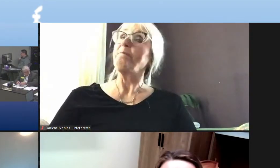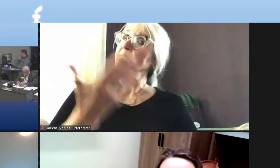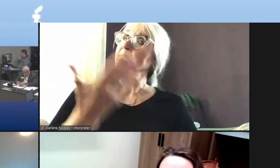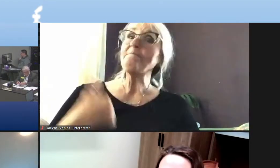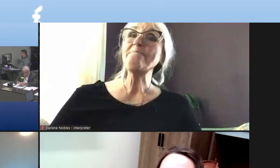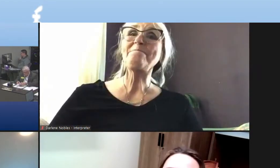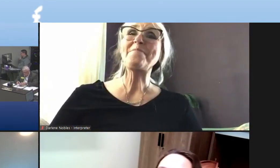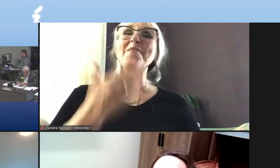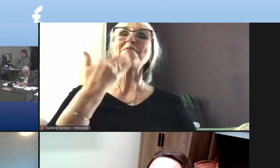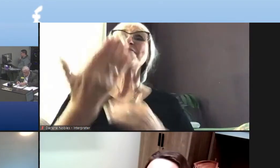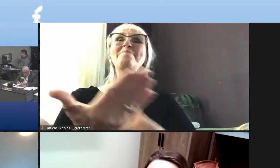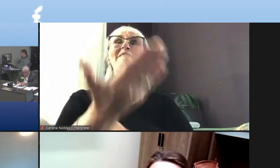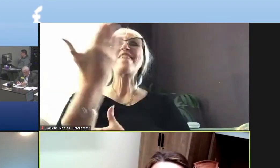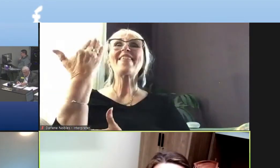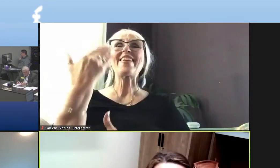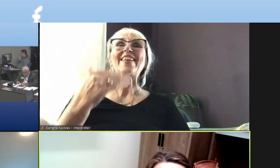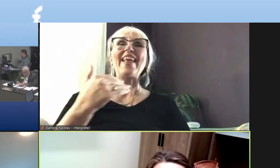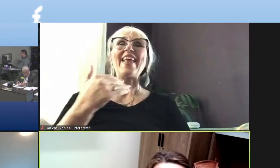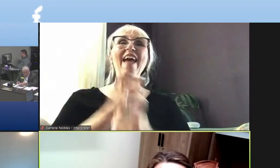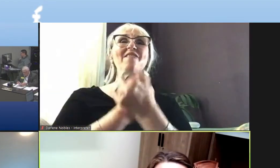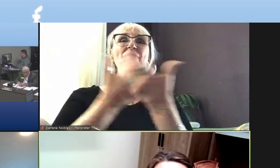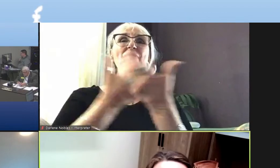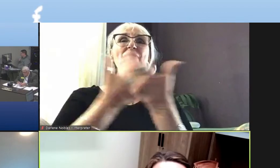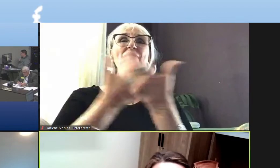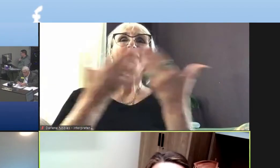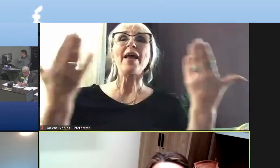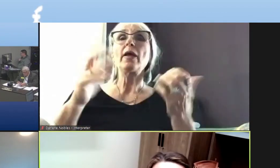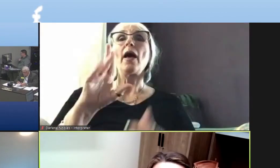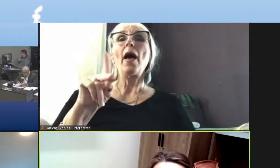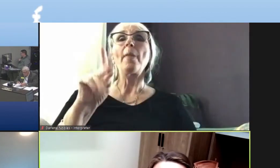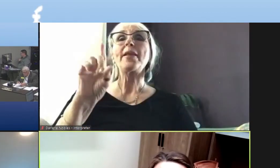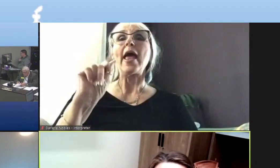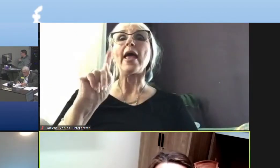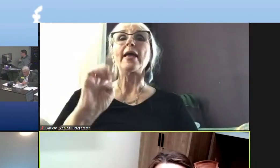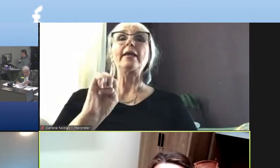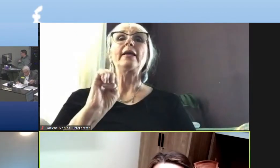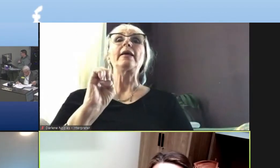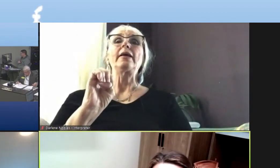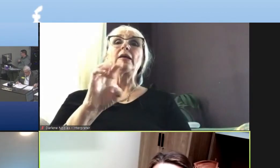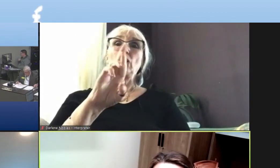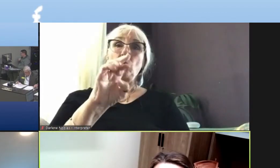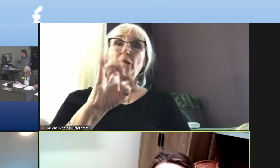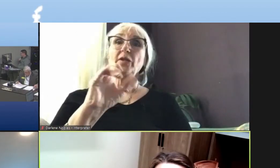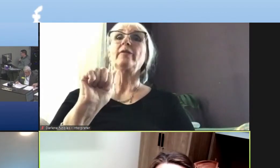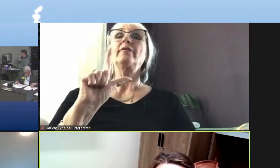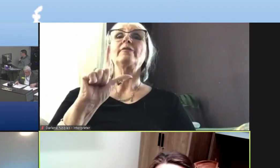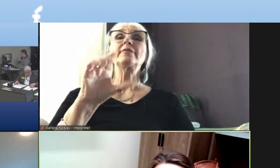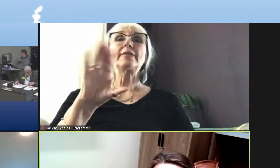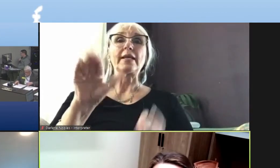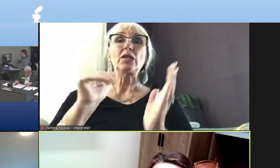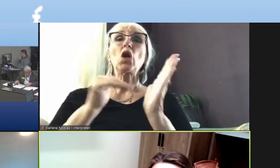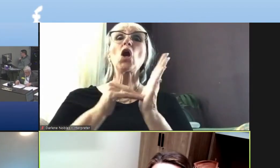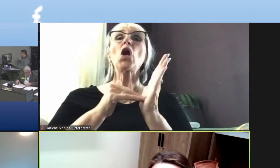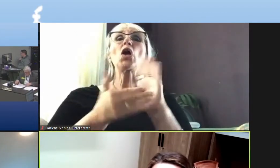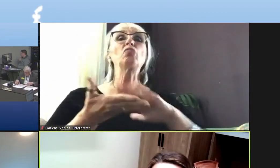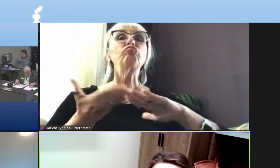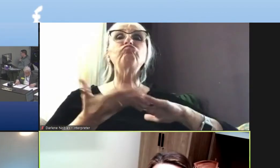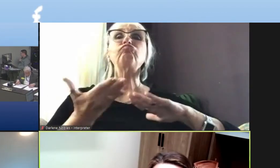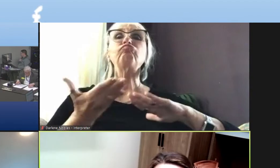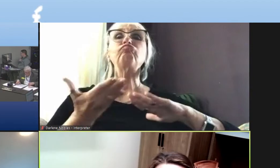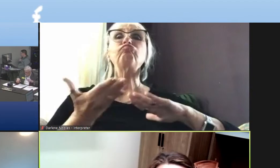morning, everyone. Just want to give everybody an update. The Regional Infusion Center is up and running. As of yesterday morning, they had